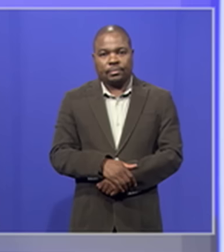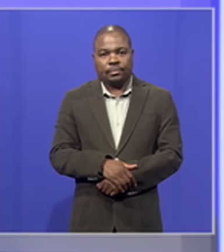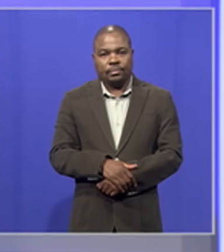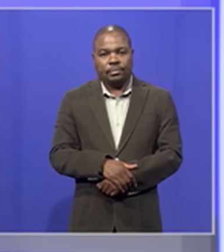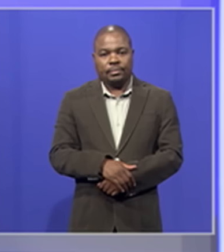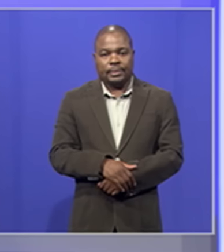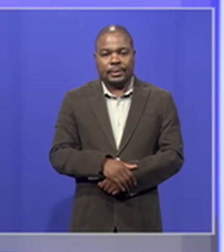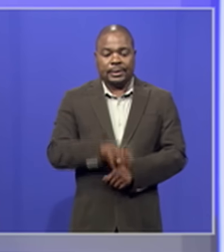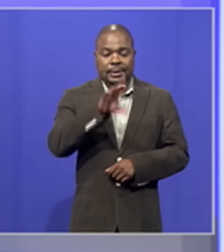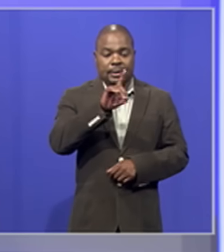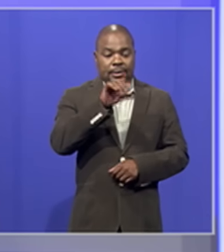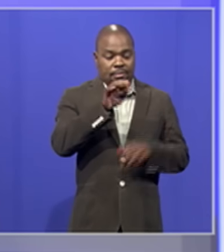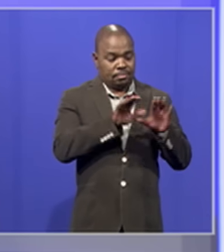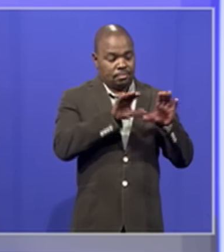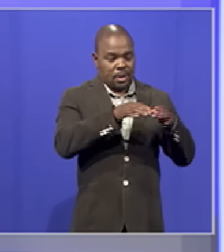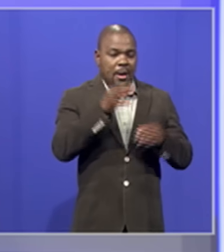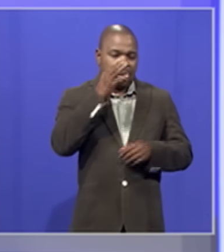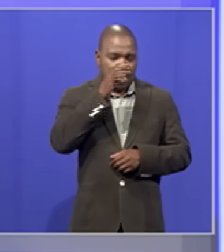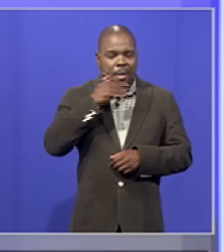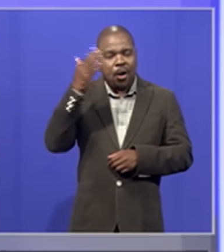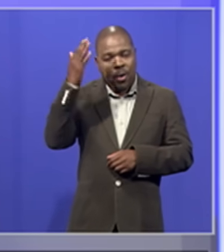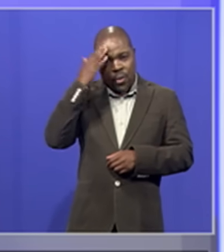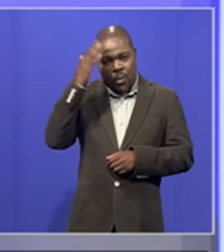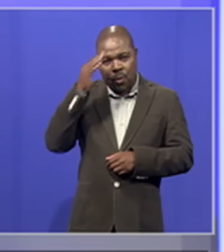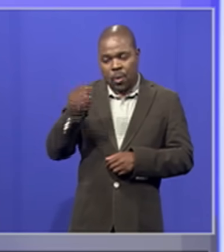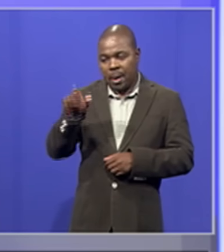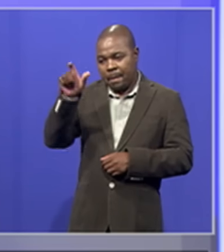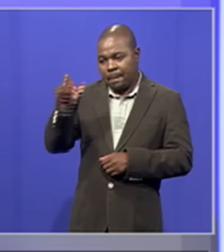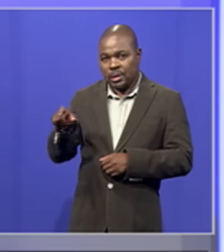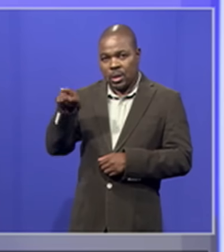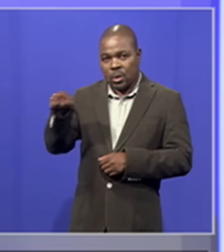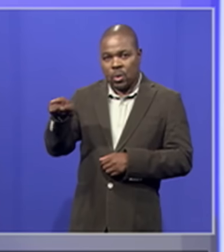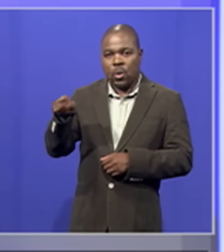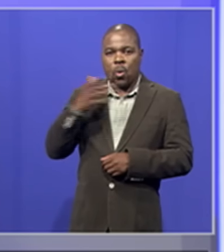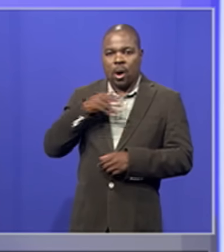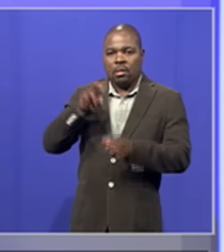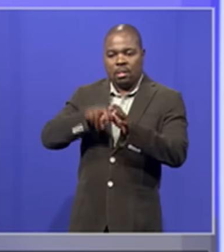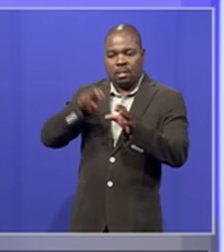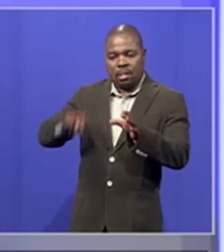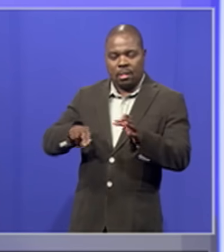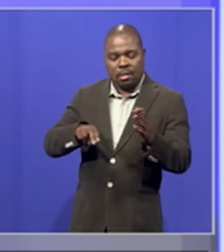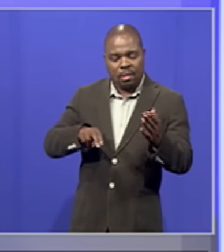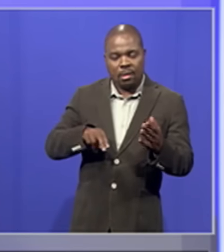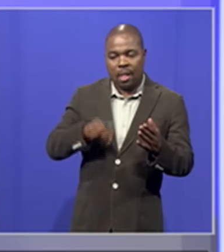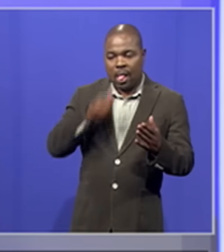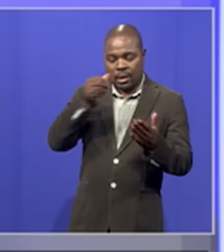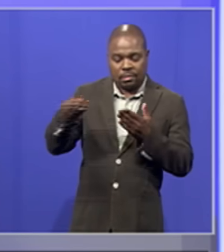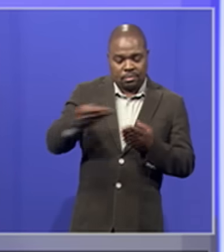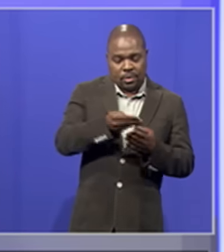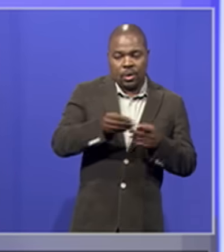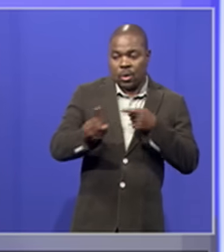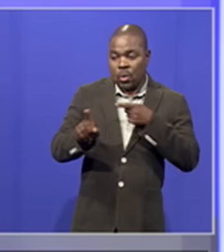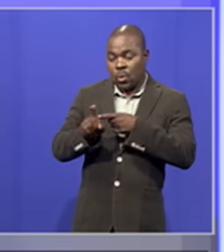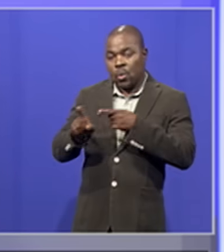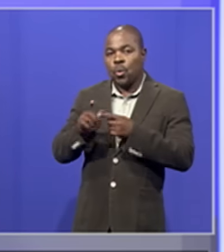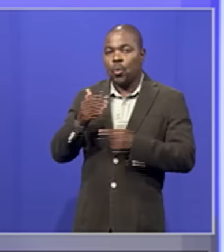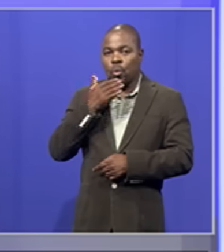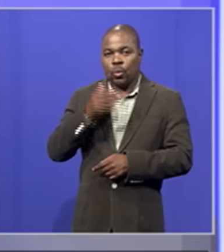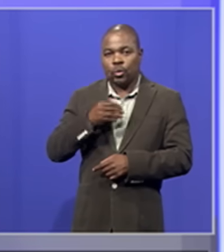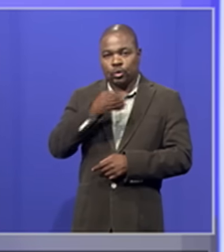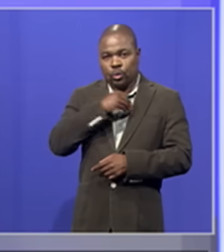Mokgatlo wa Democratic Alliance o re o tseba ka lengwalo la go etokolla mererong ka moka ya mokgatlo go balo le parlamenteng leo le ngwadilego ke ngaka